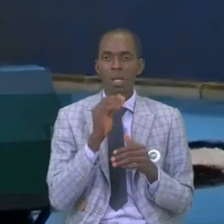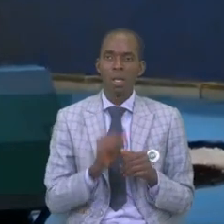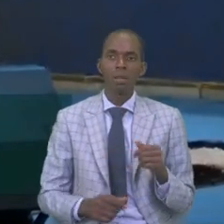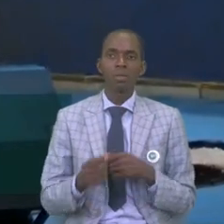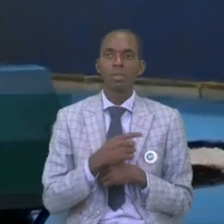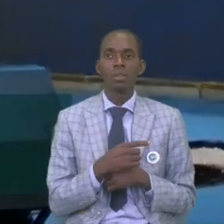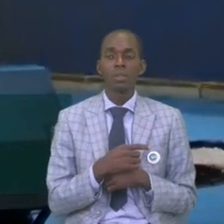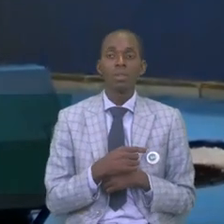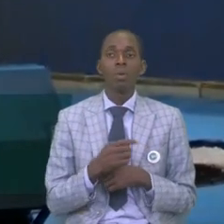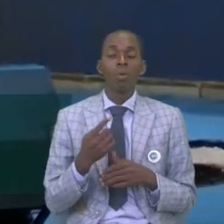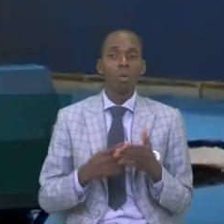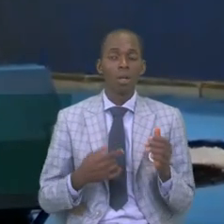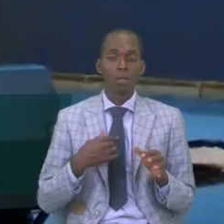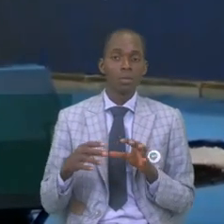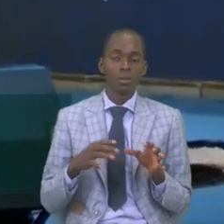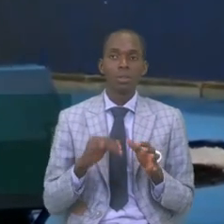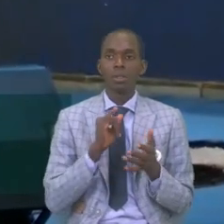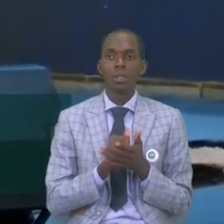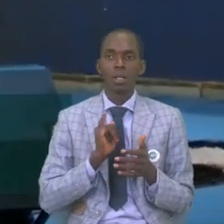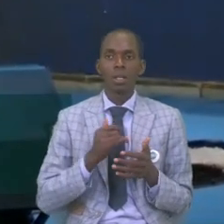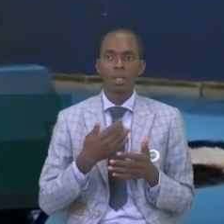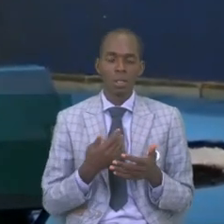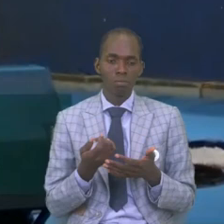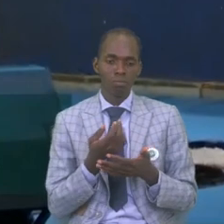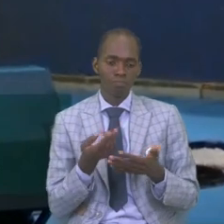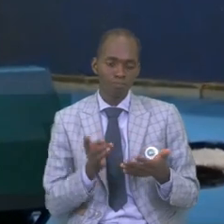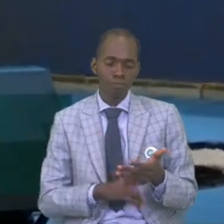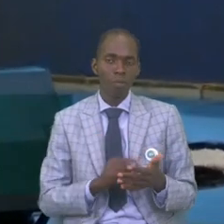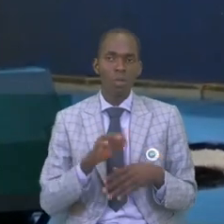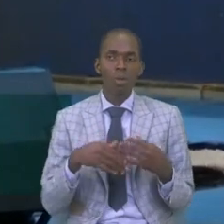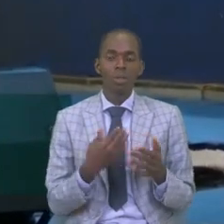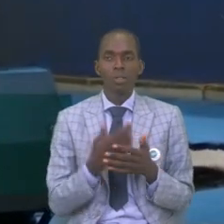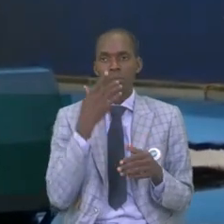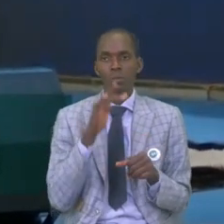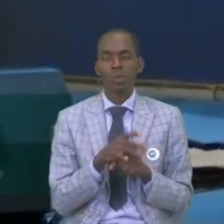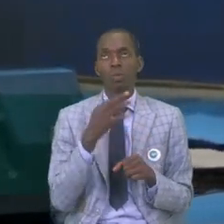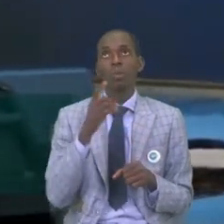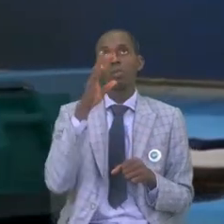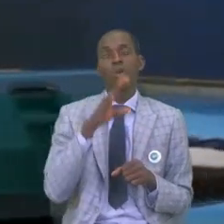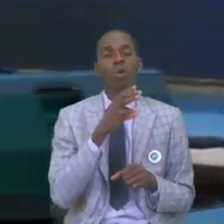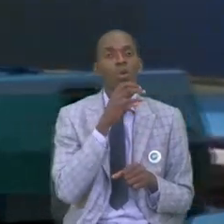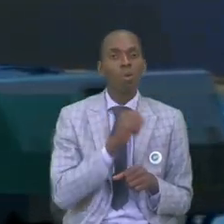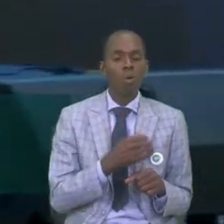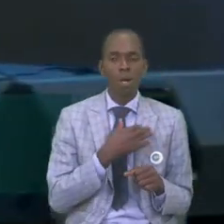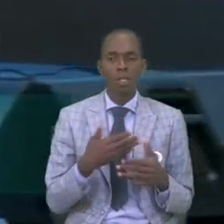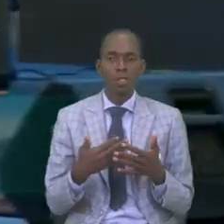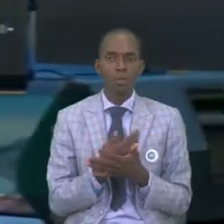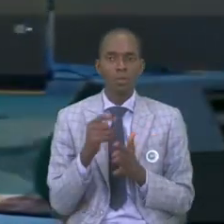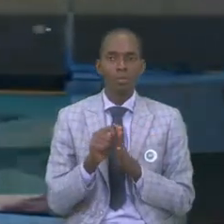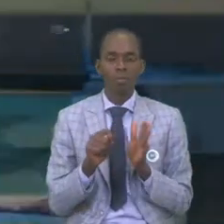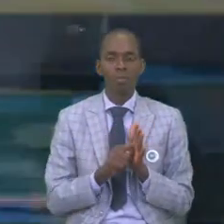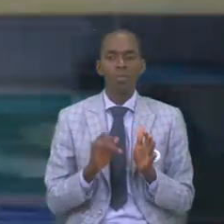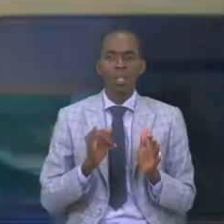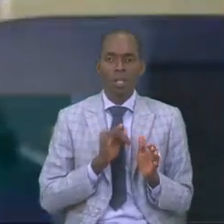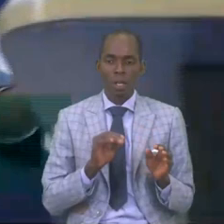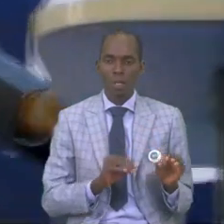recorded all the promises of God, Old Testament and New Testament. And all those promises, I put them on what